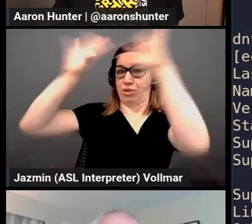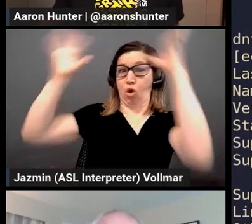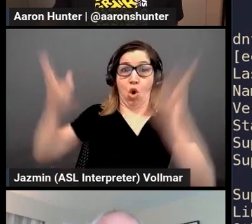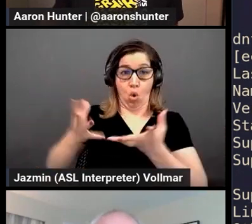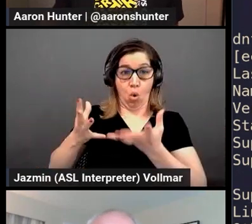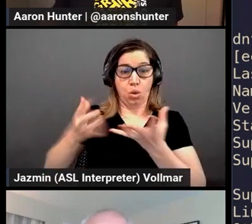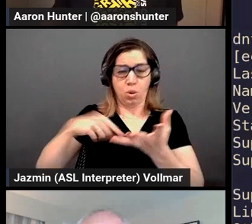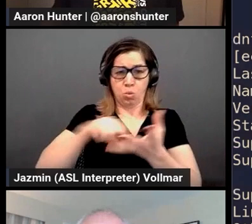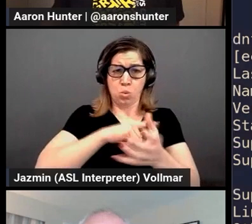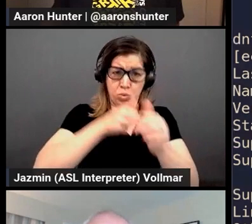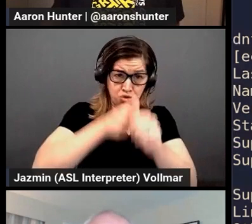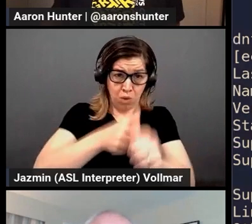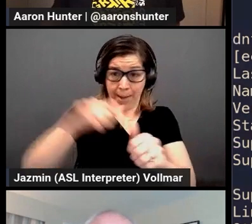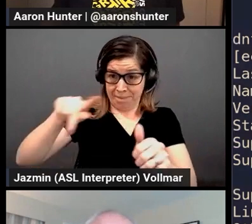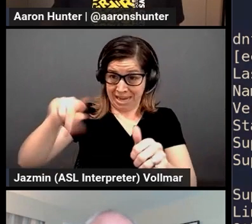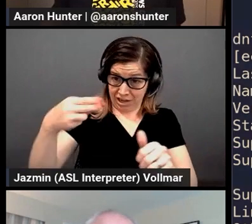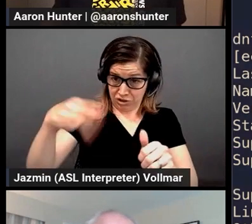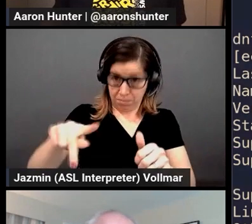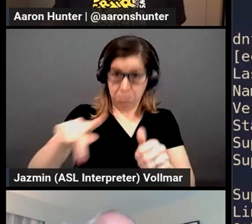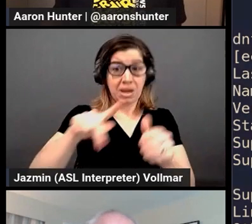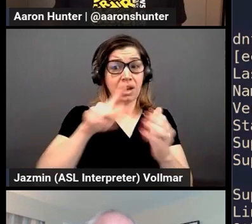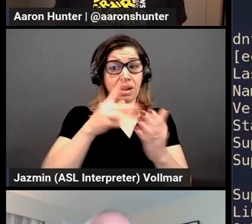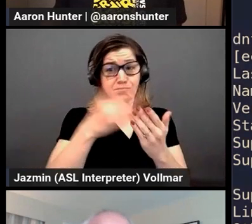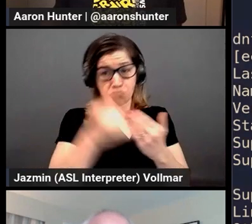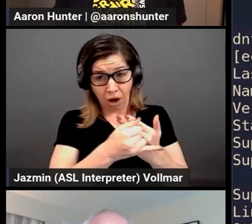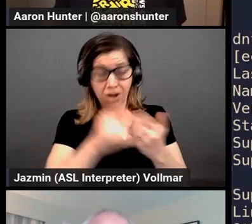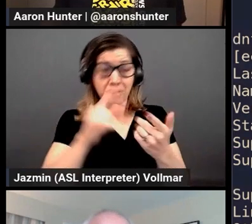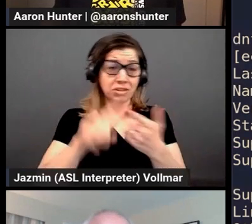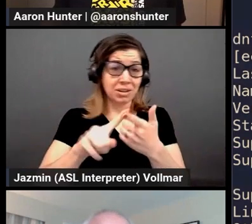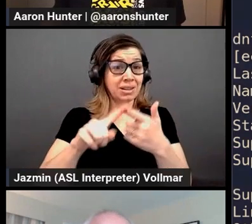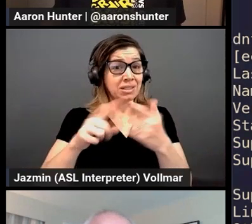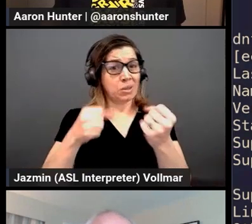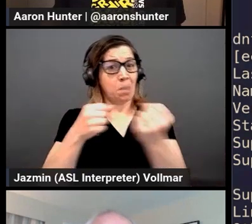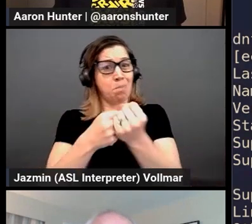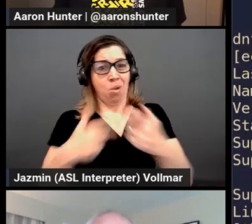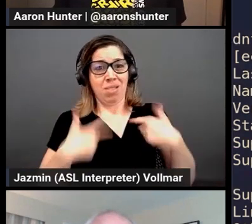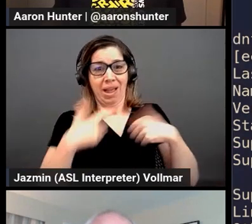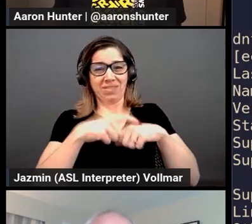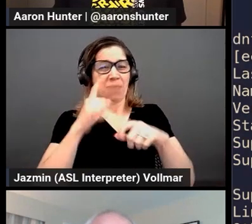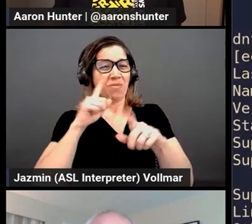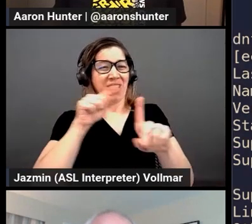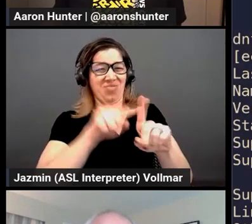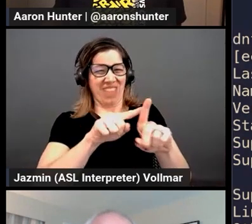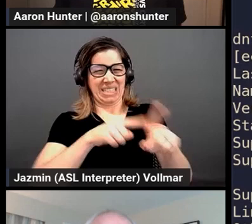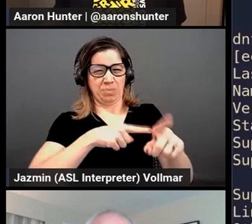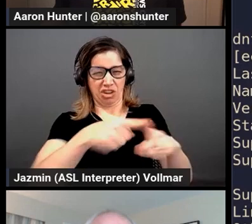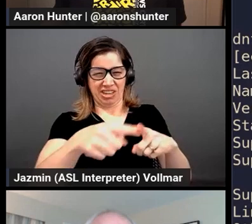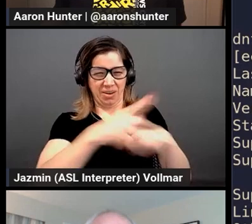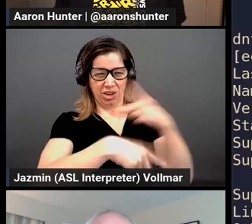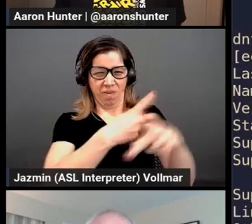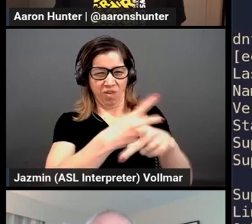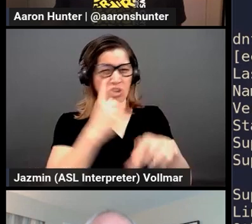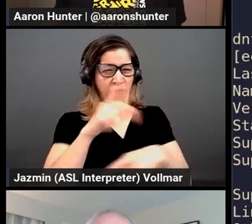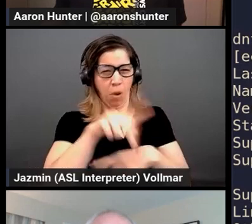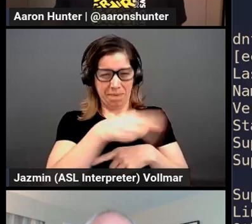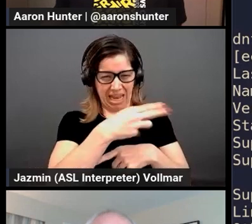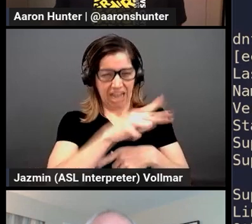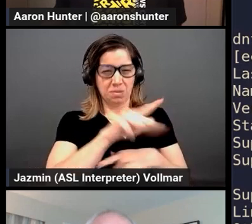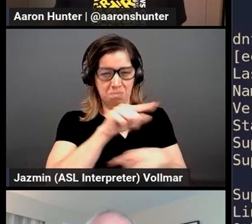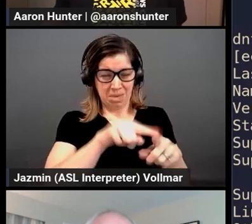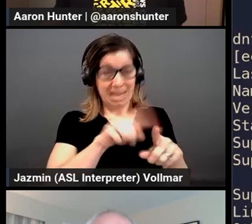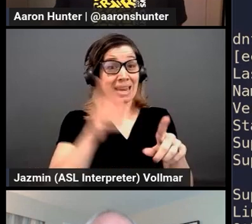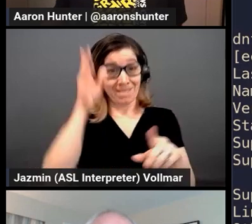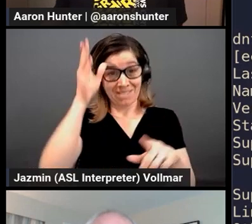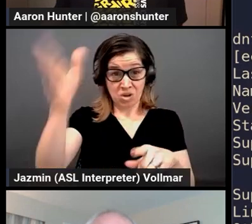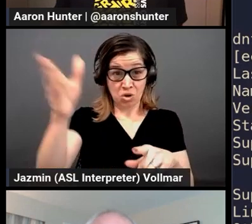the PHP project's support lifetime for this particular version of PHP. At some point in the future, we're